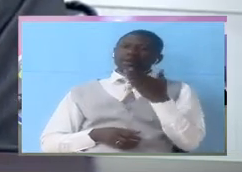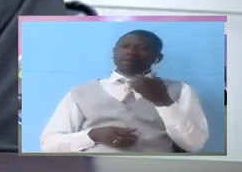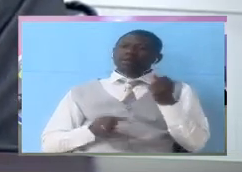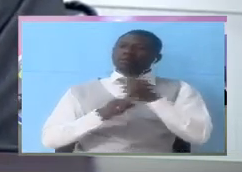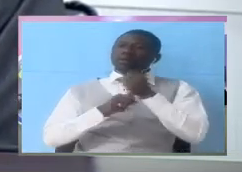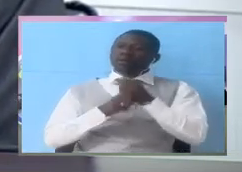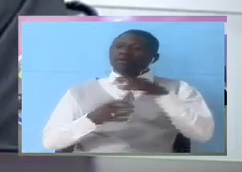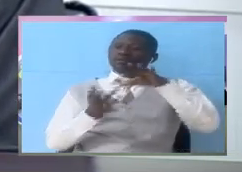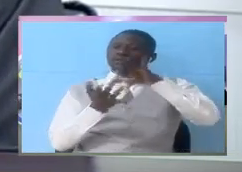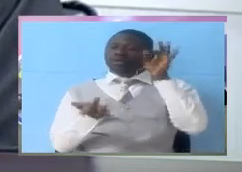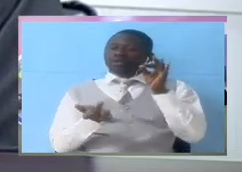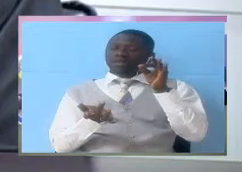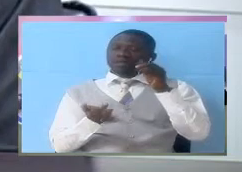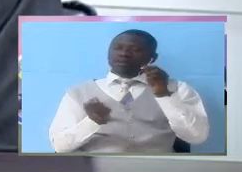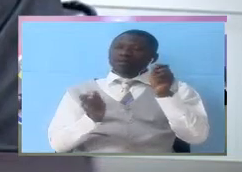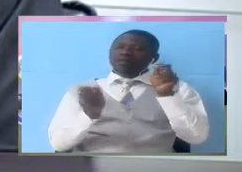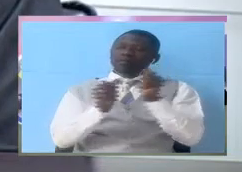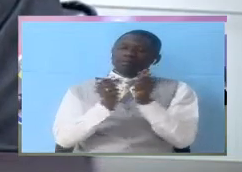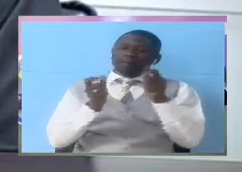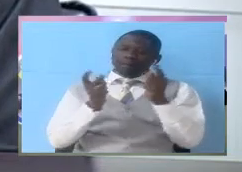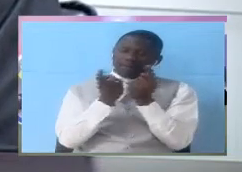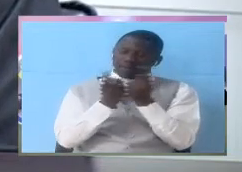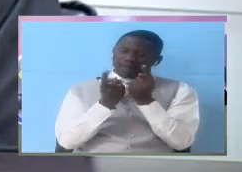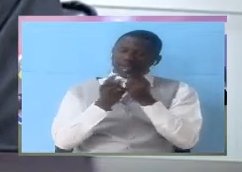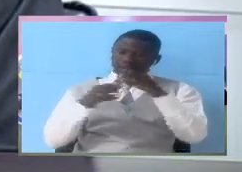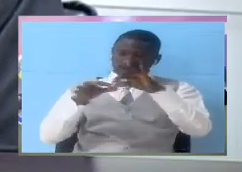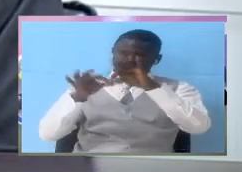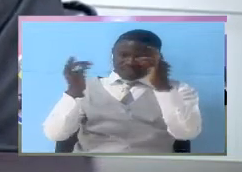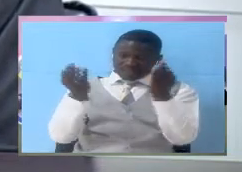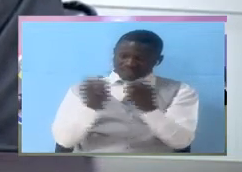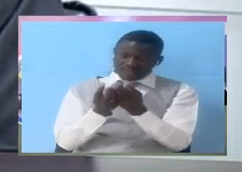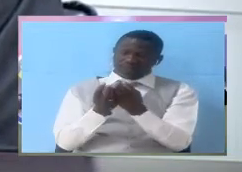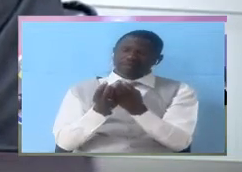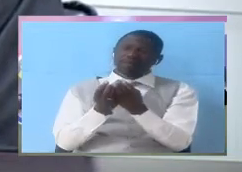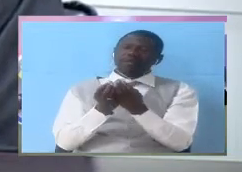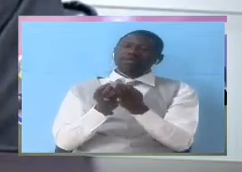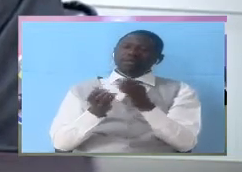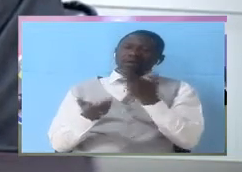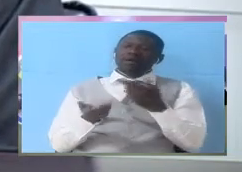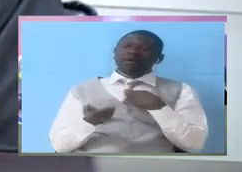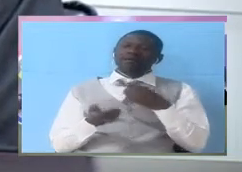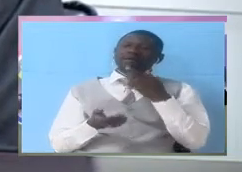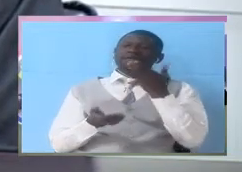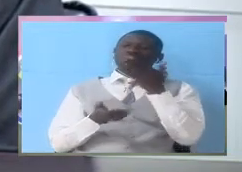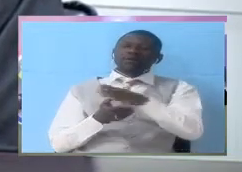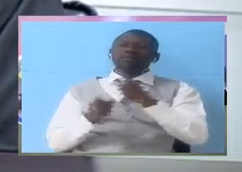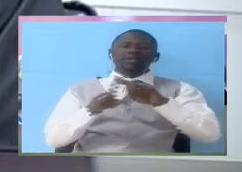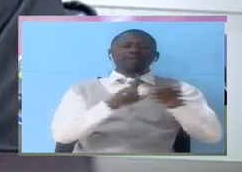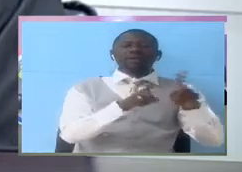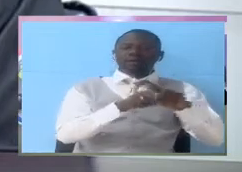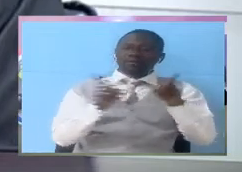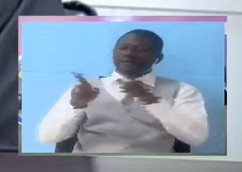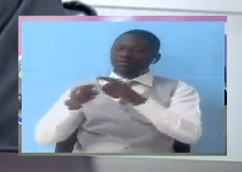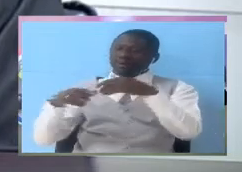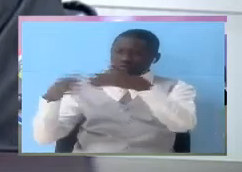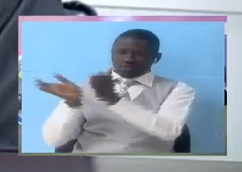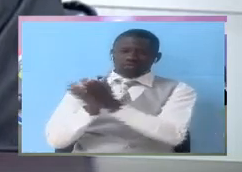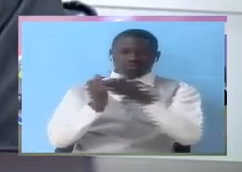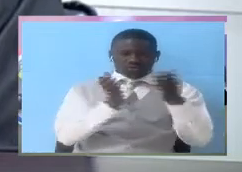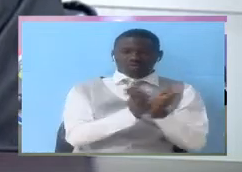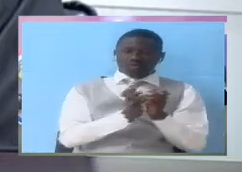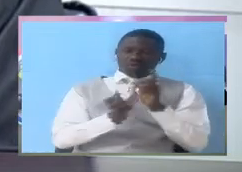and reliable people from their departments. And that's what brought them there. Li tax ñu sékk panel bobu nek na ni ño xamne ni ñepp